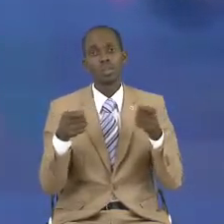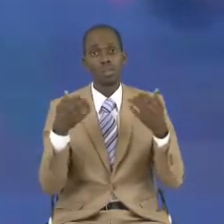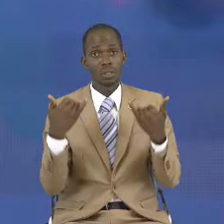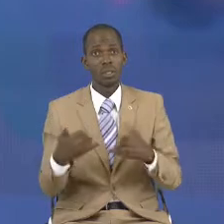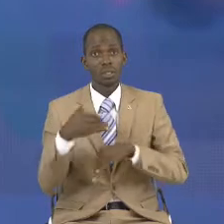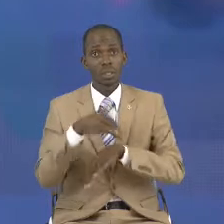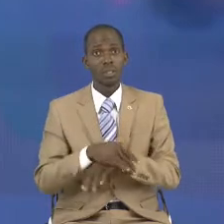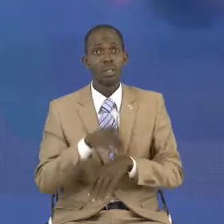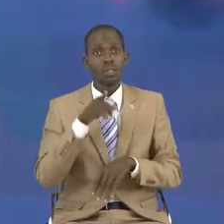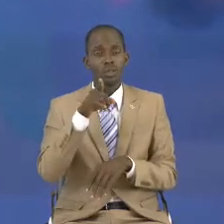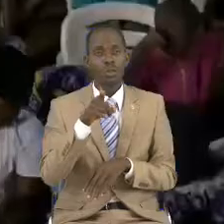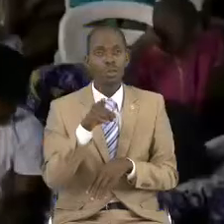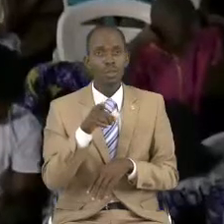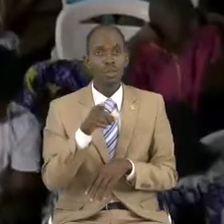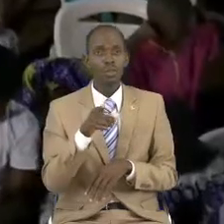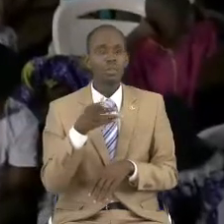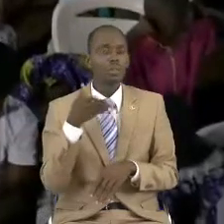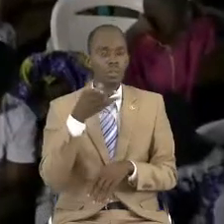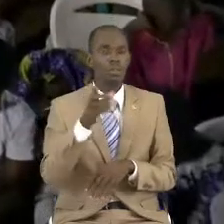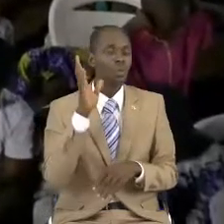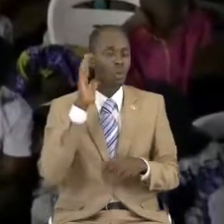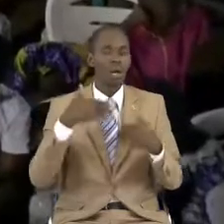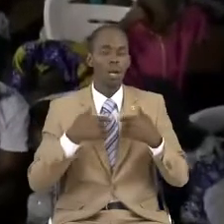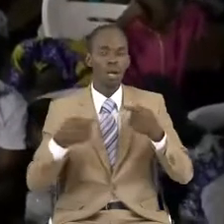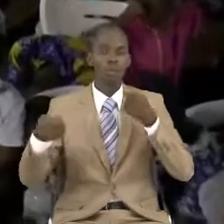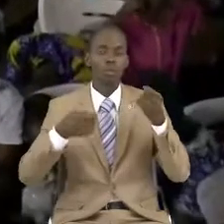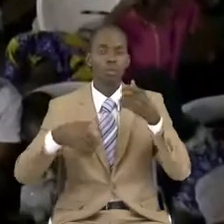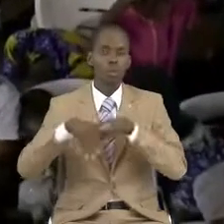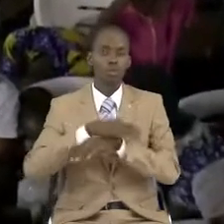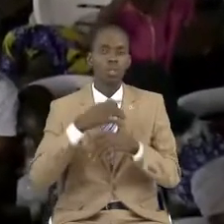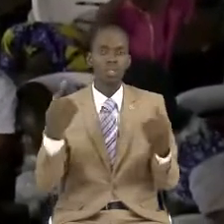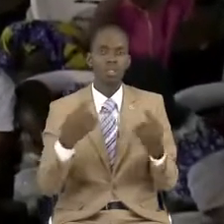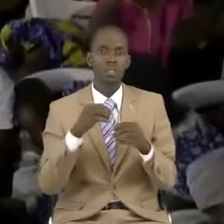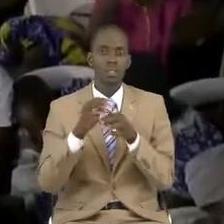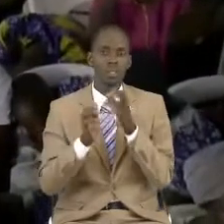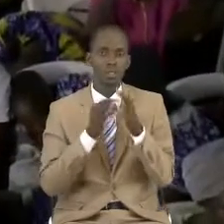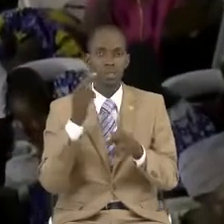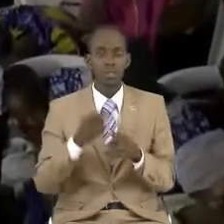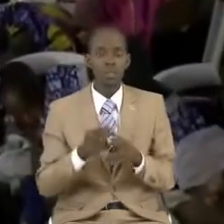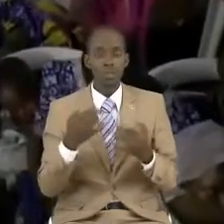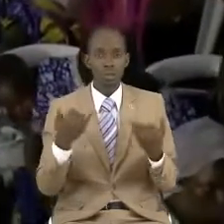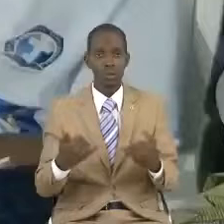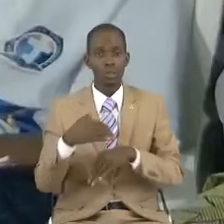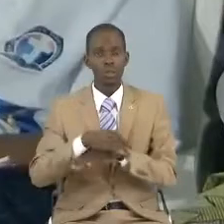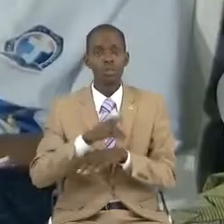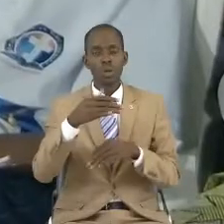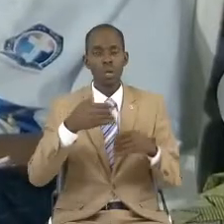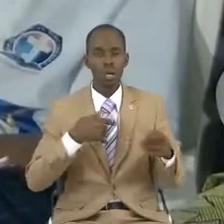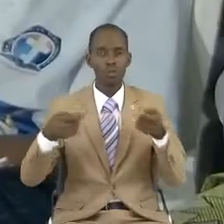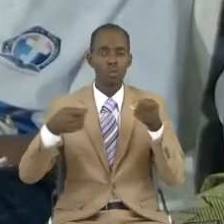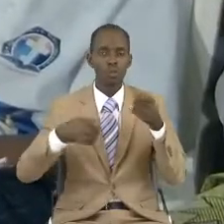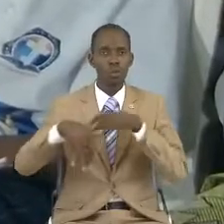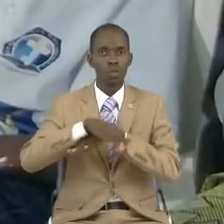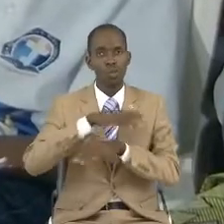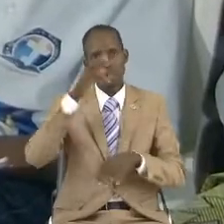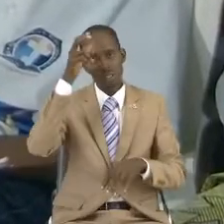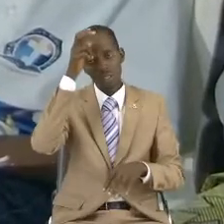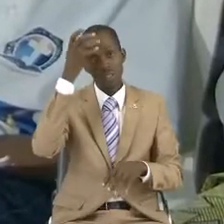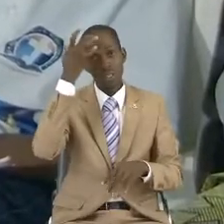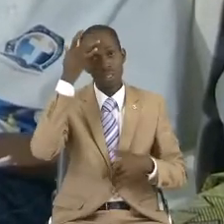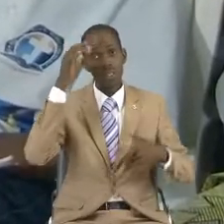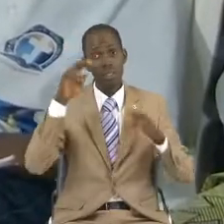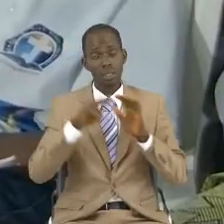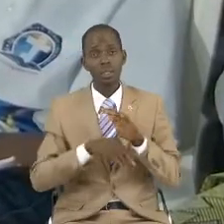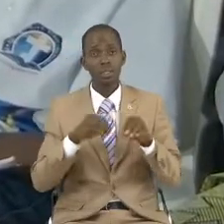dominion over sin tonight there'll be dominion over sickness tonight there'll be